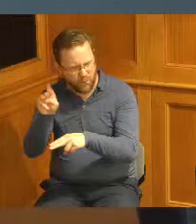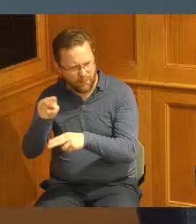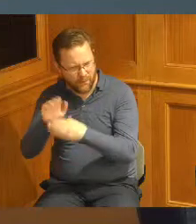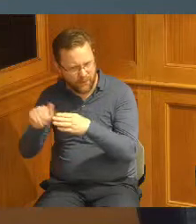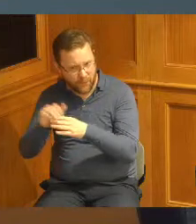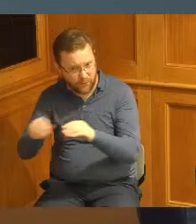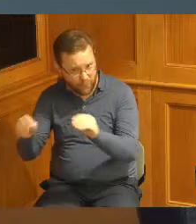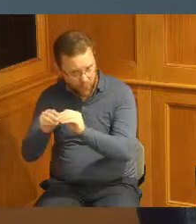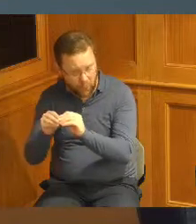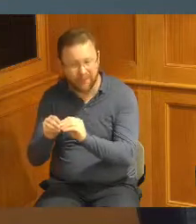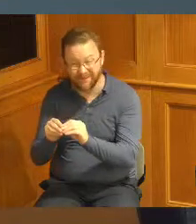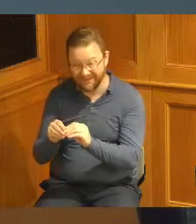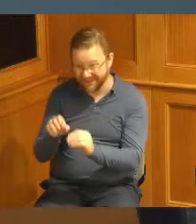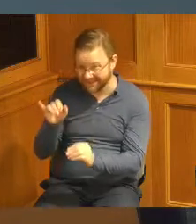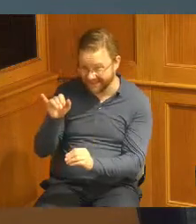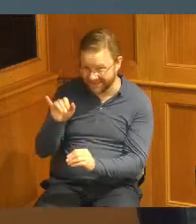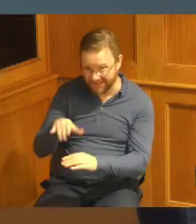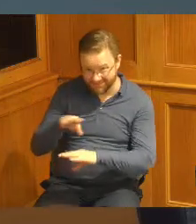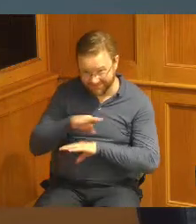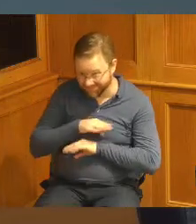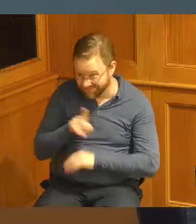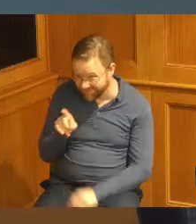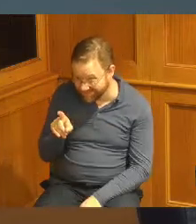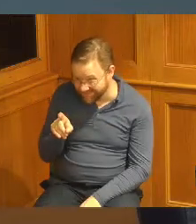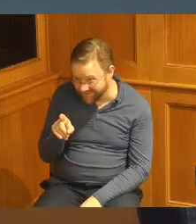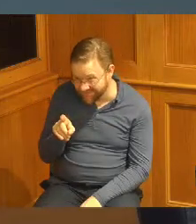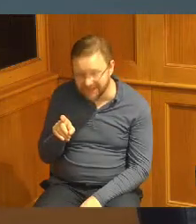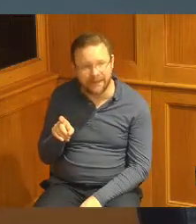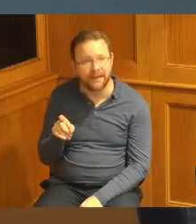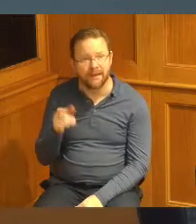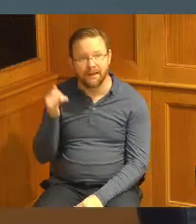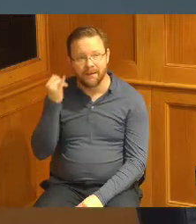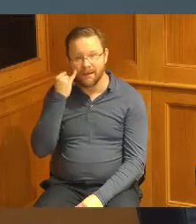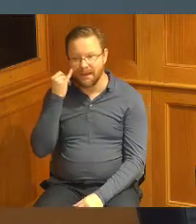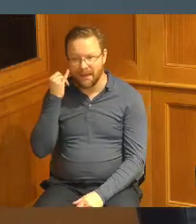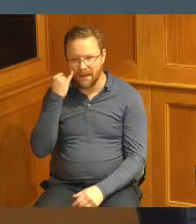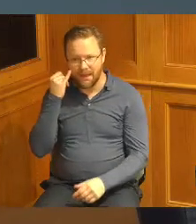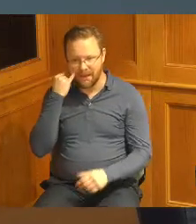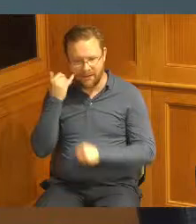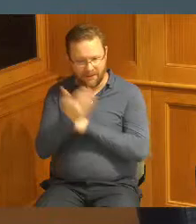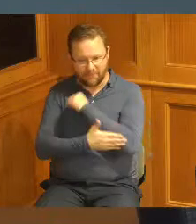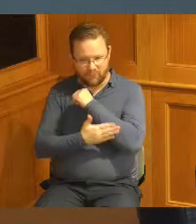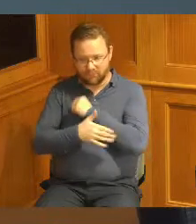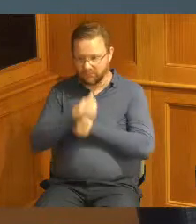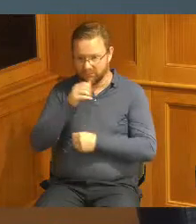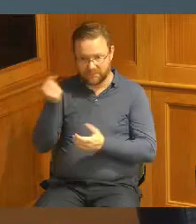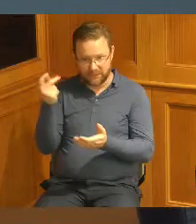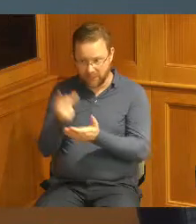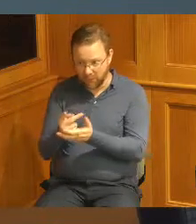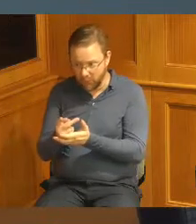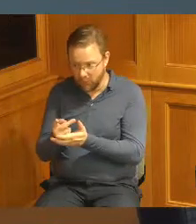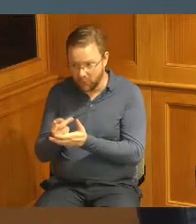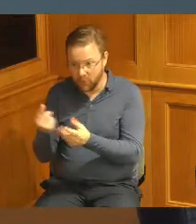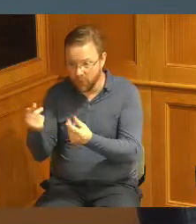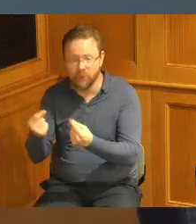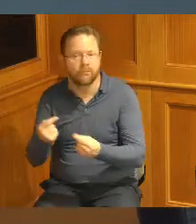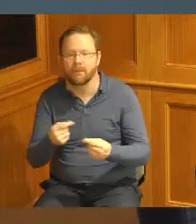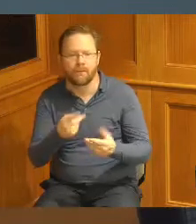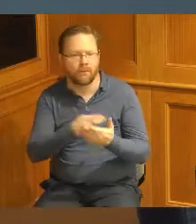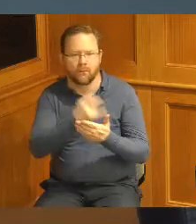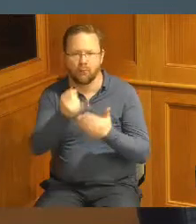1.3, if that's sufficient, and where would you go if you didn't get the other million? We would not do the